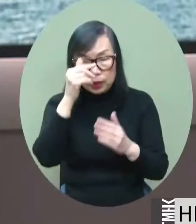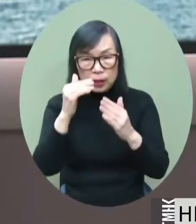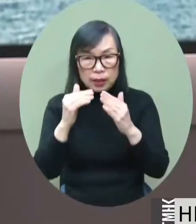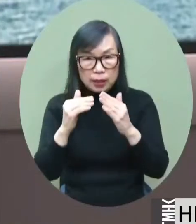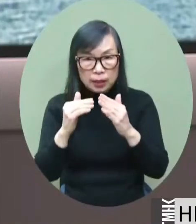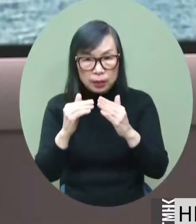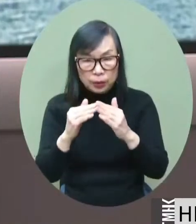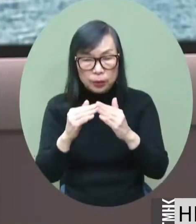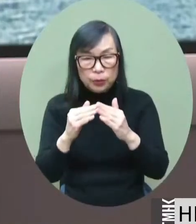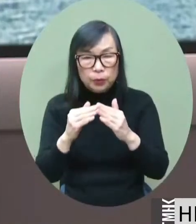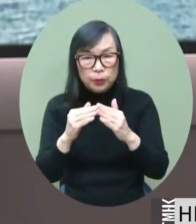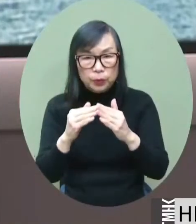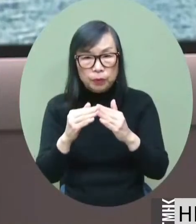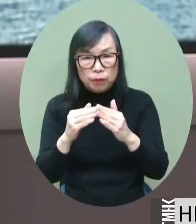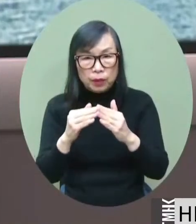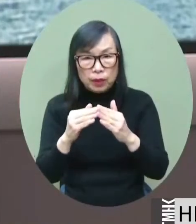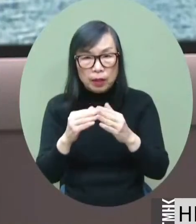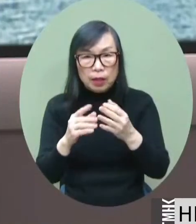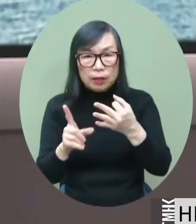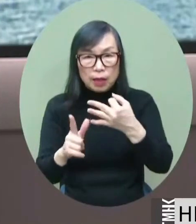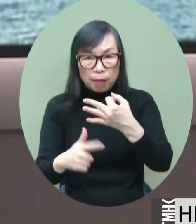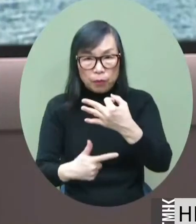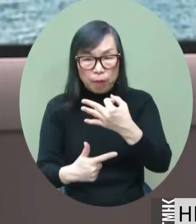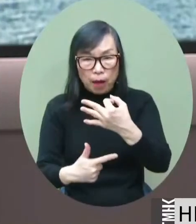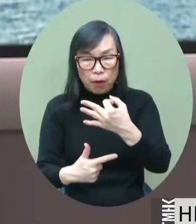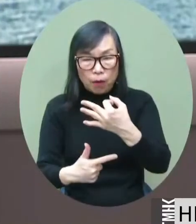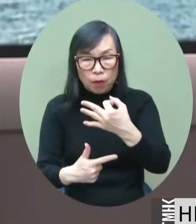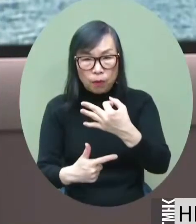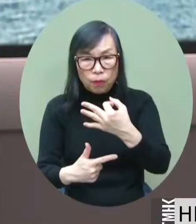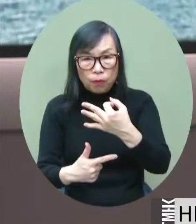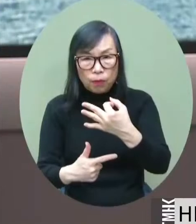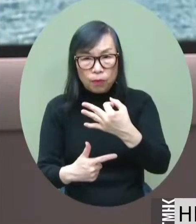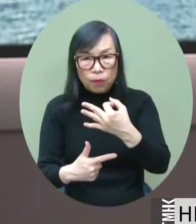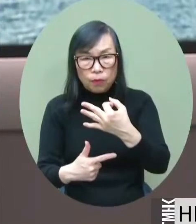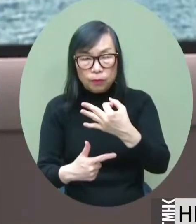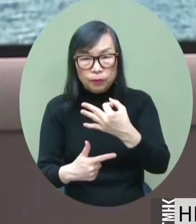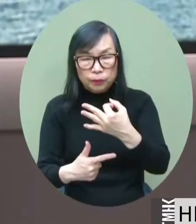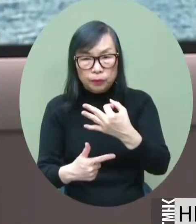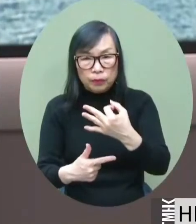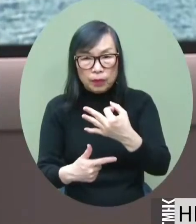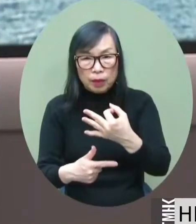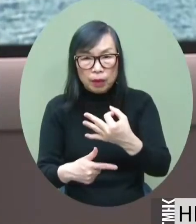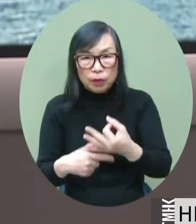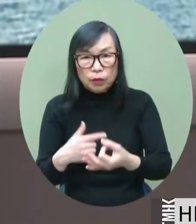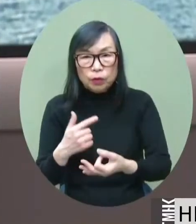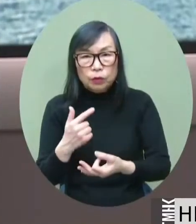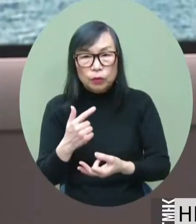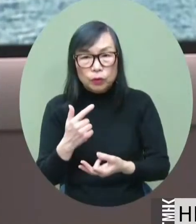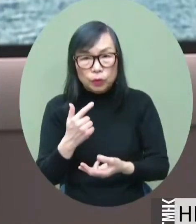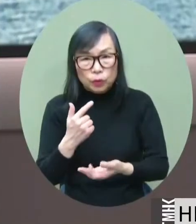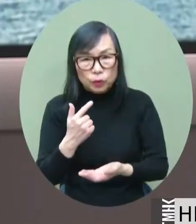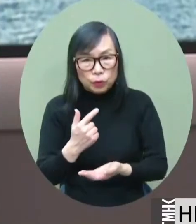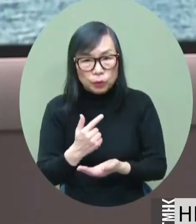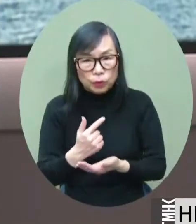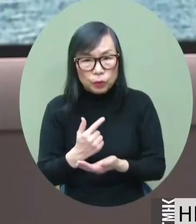the patient first came to the public hospital, it was on the 8th of